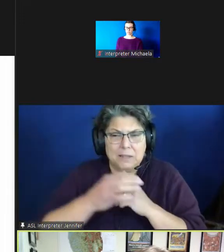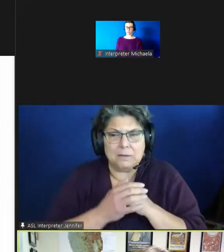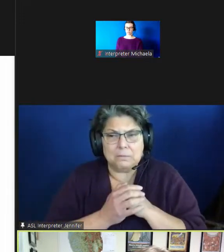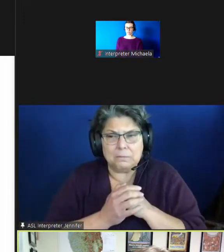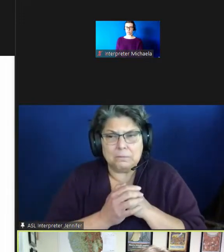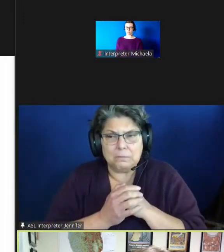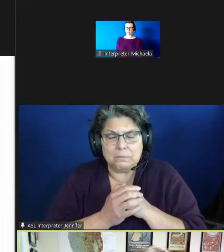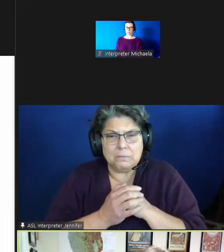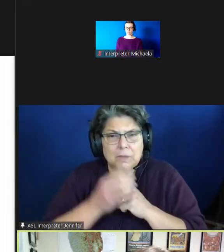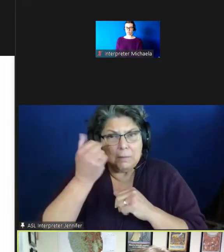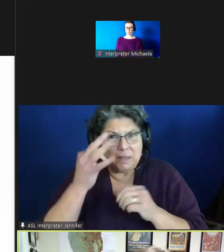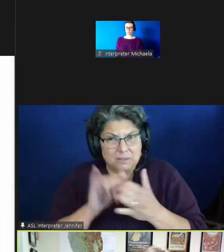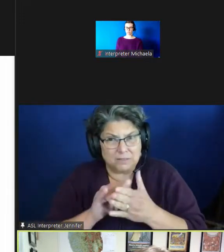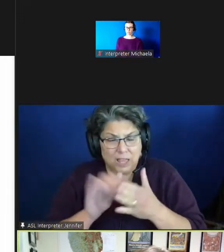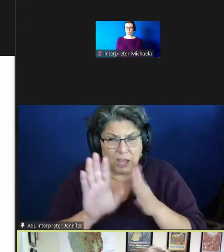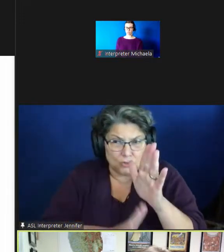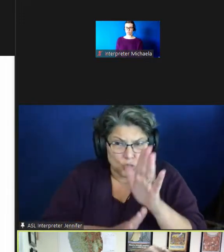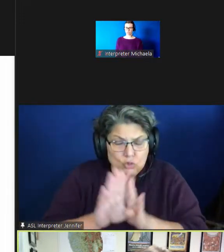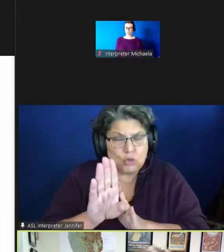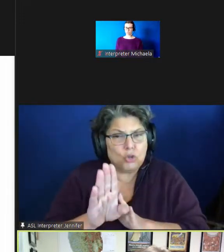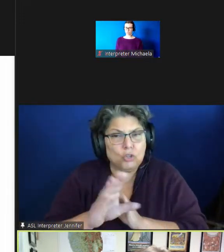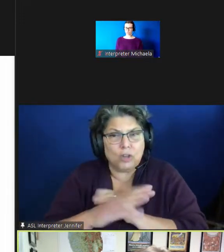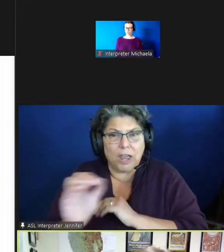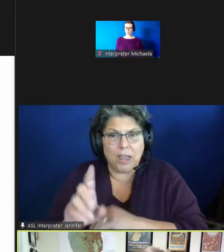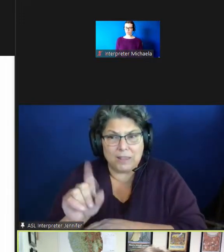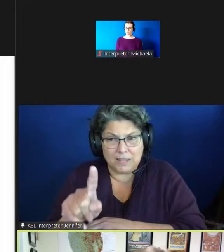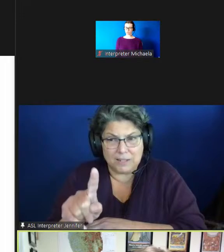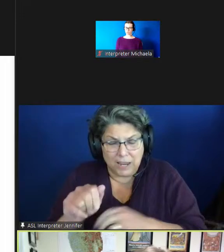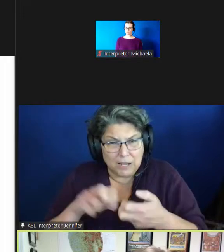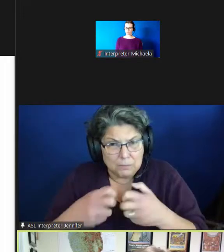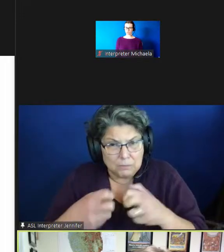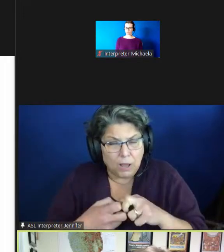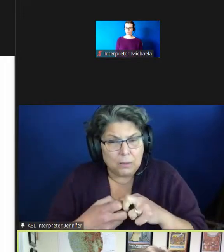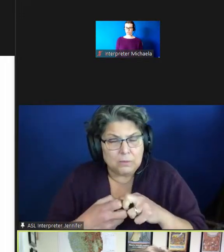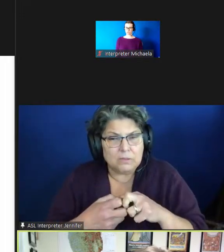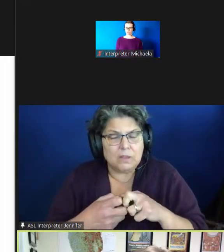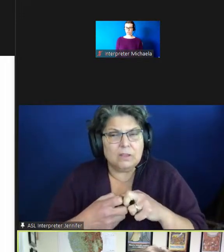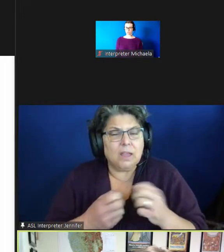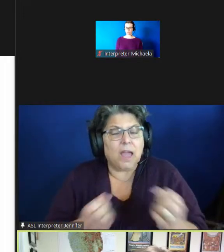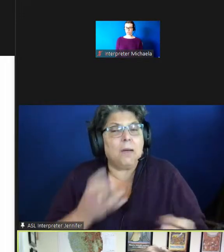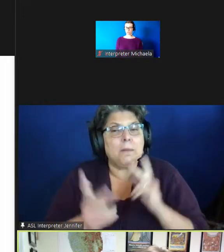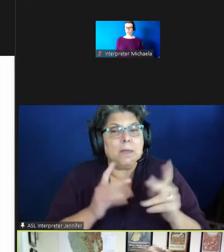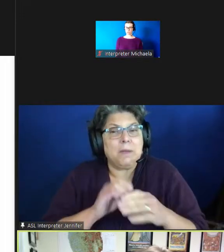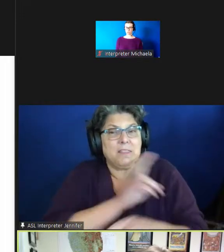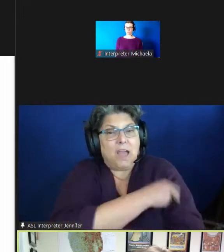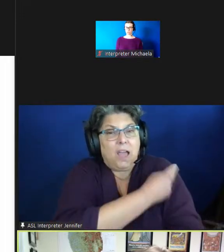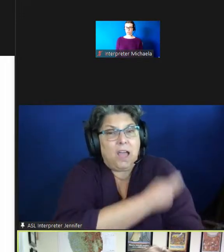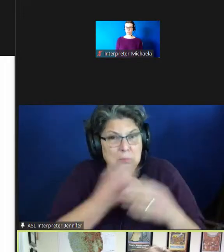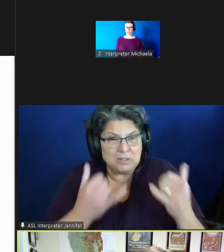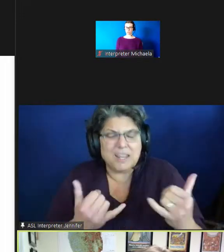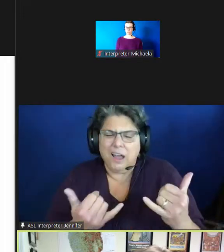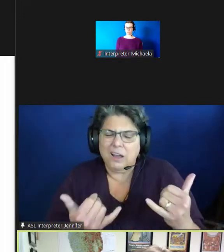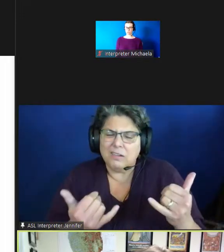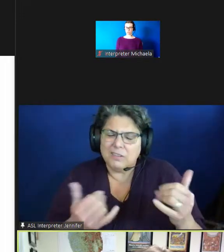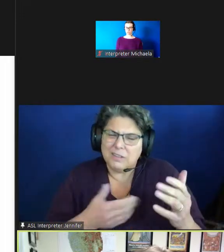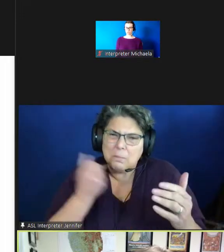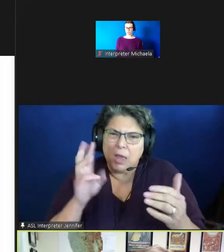Because of this surge and these data issues, hospitalization data is now probably more reliable to